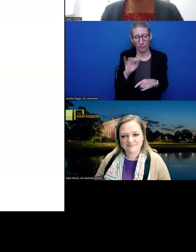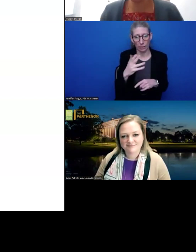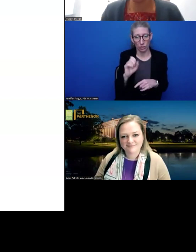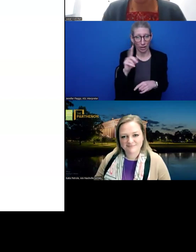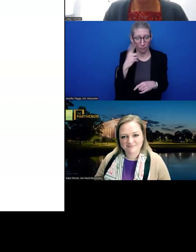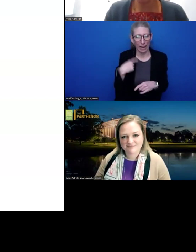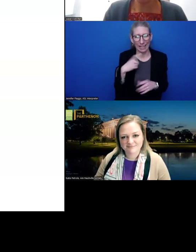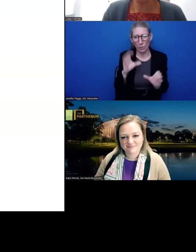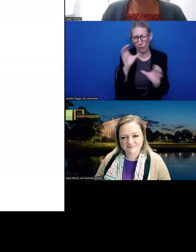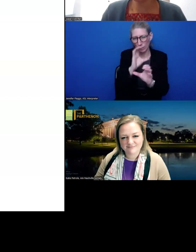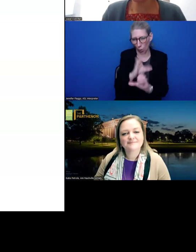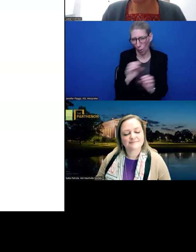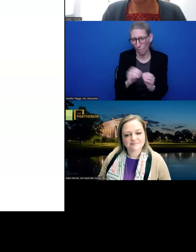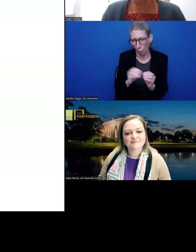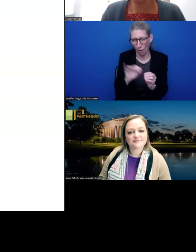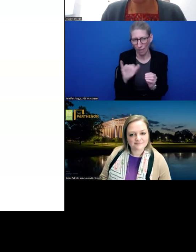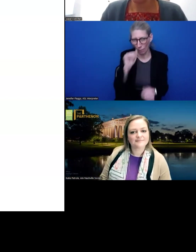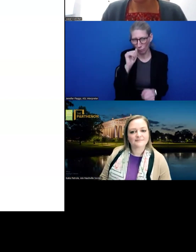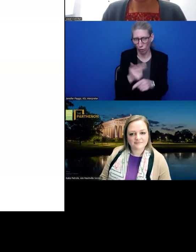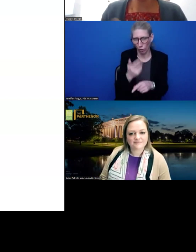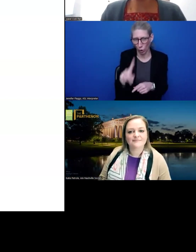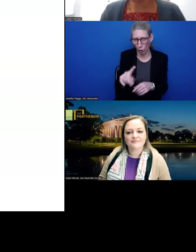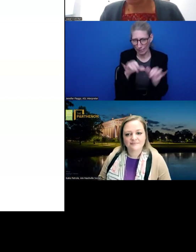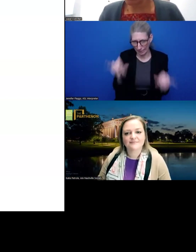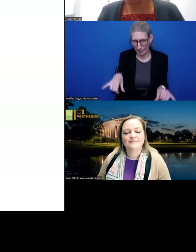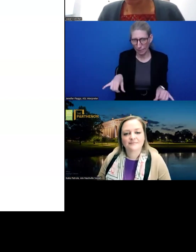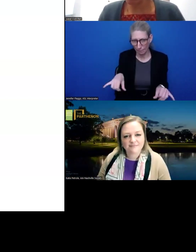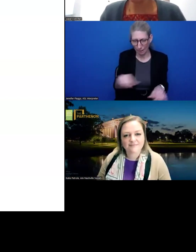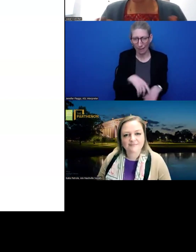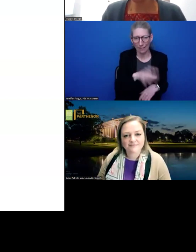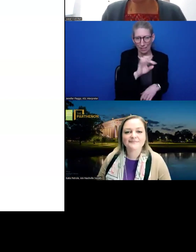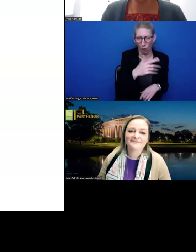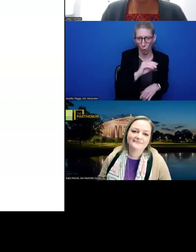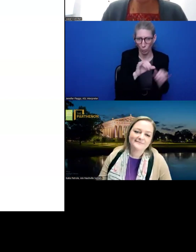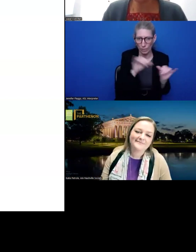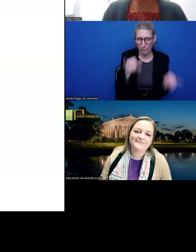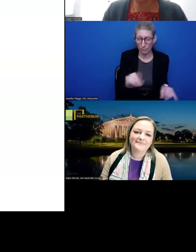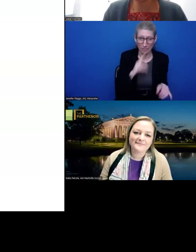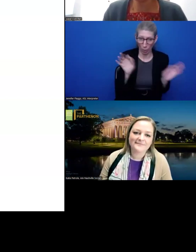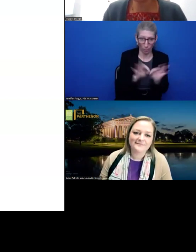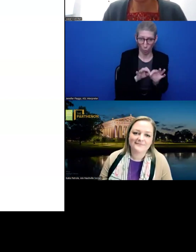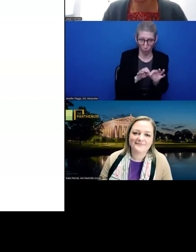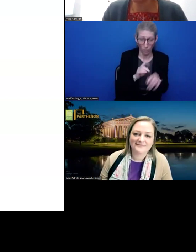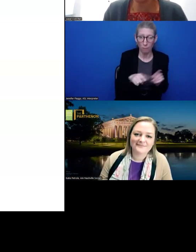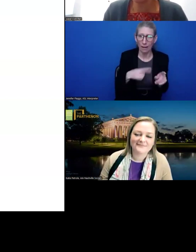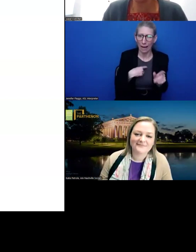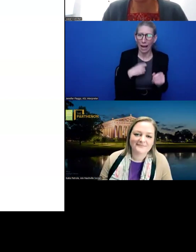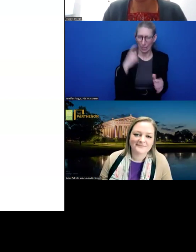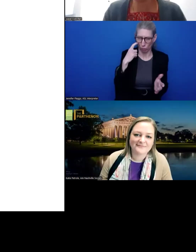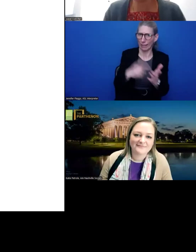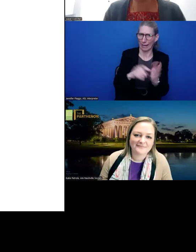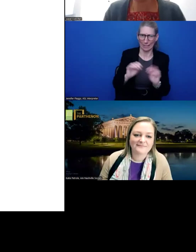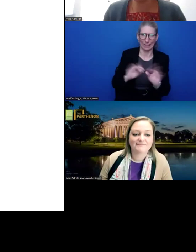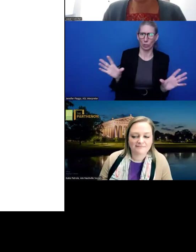explore more this brotherhood system and the cargo system, which is very important. But I can recognize clearly